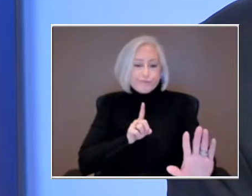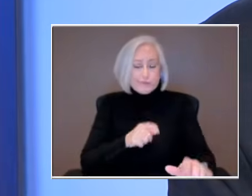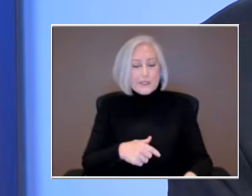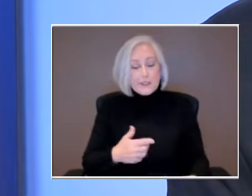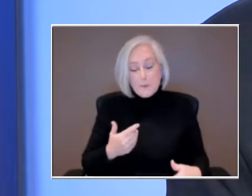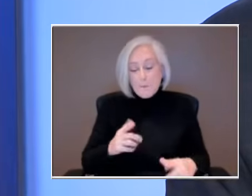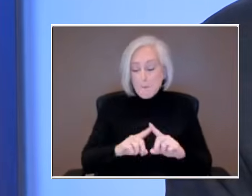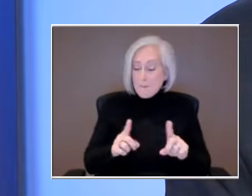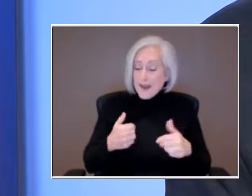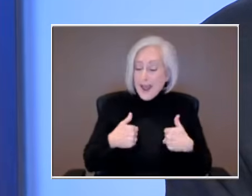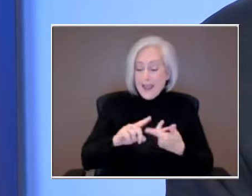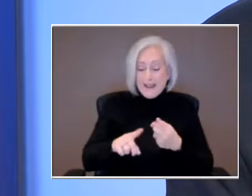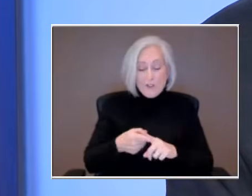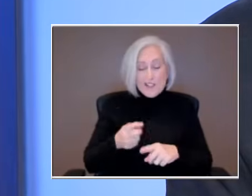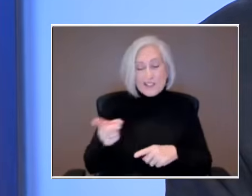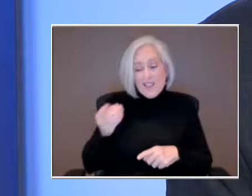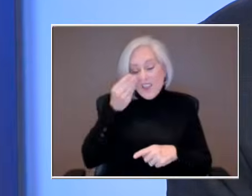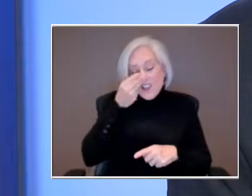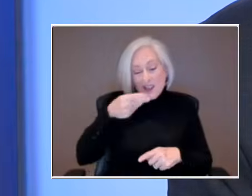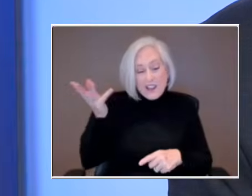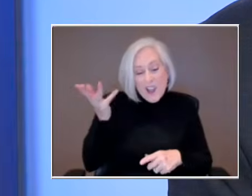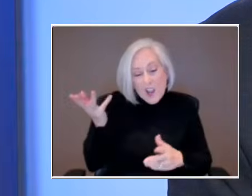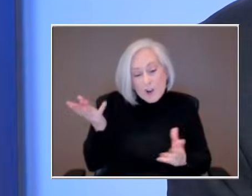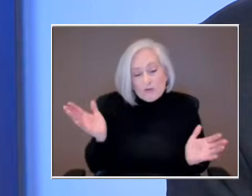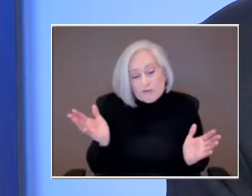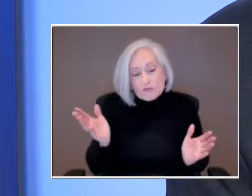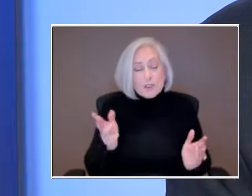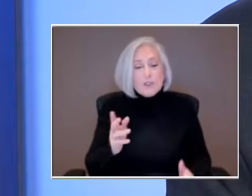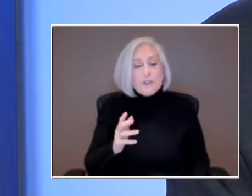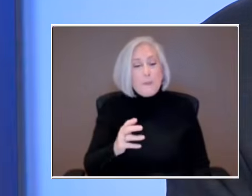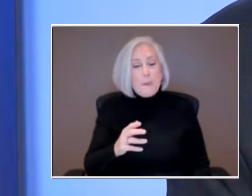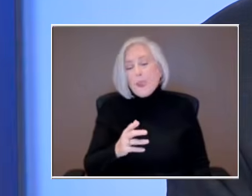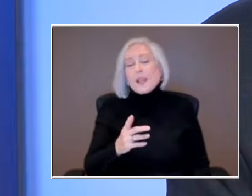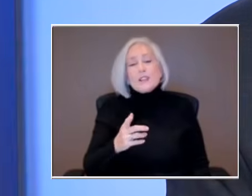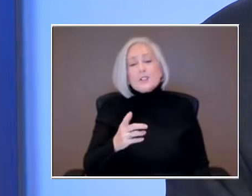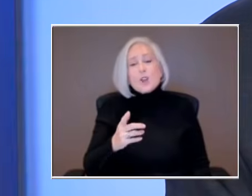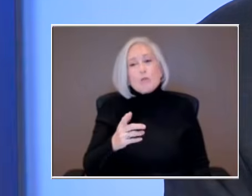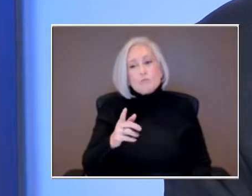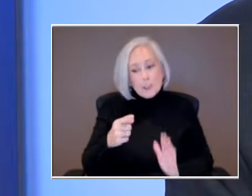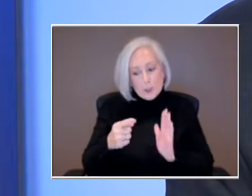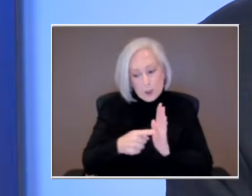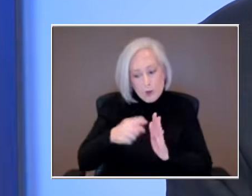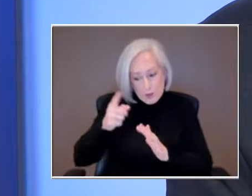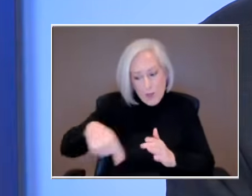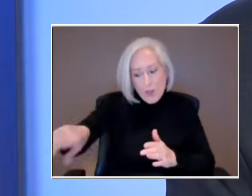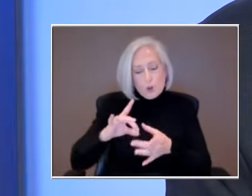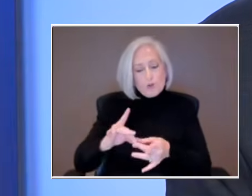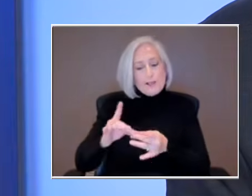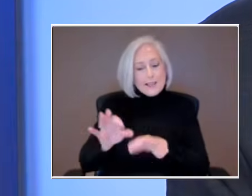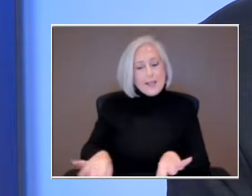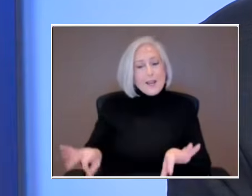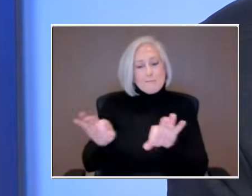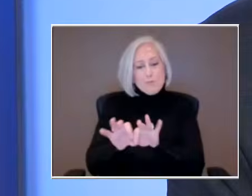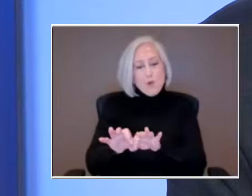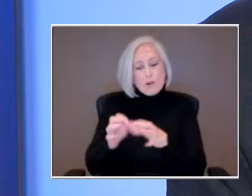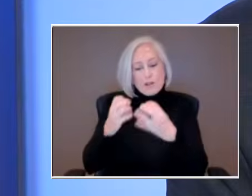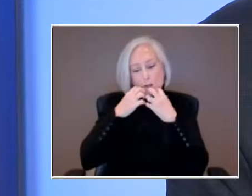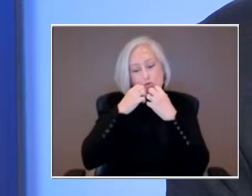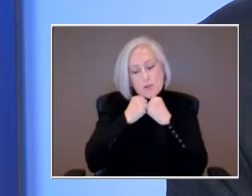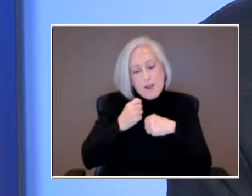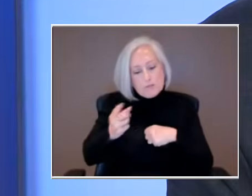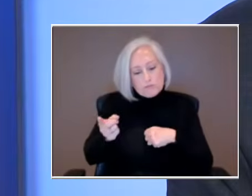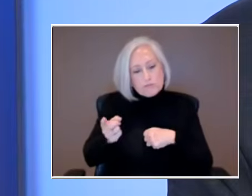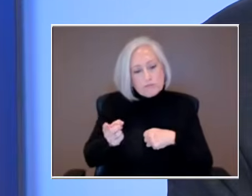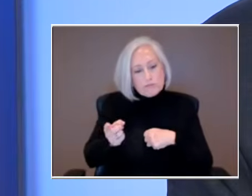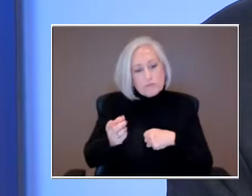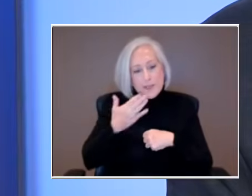just didn't care, and I think it just highlights those relationships and just makes that even better than that